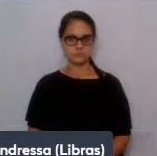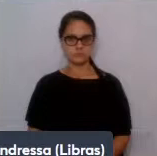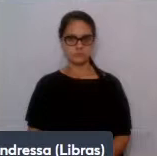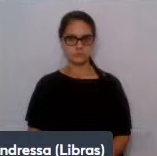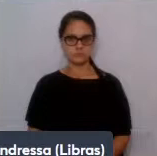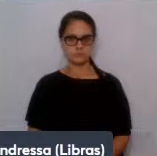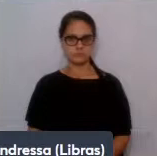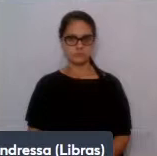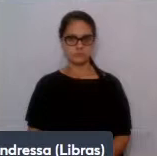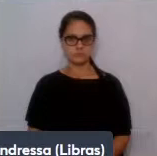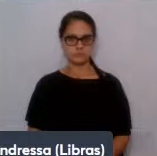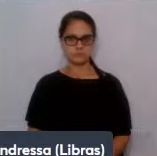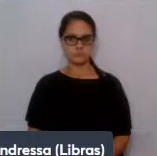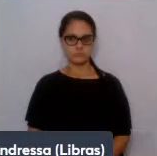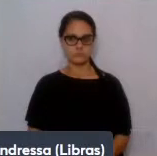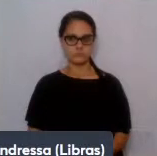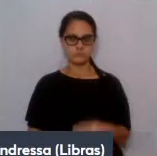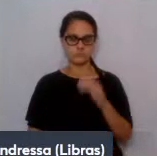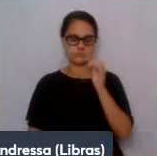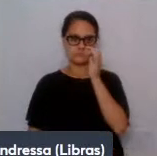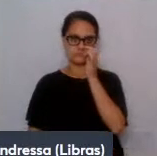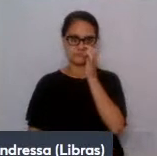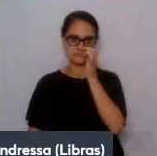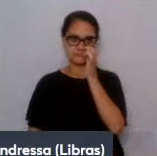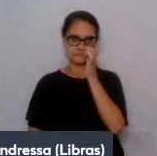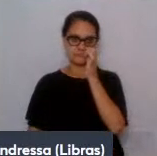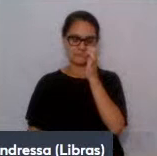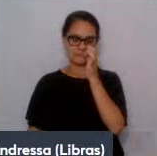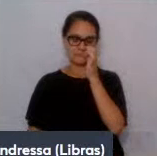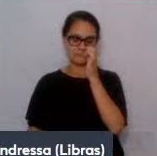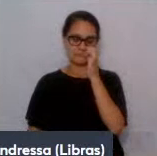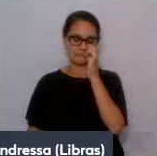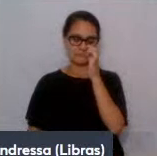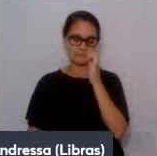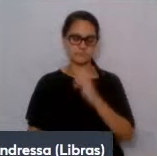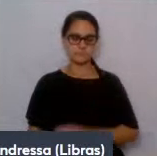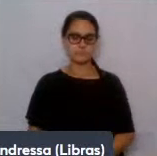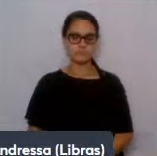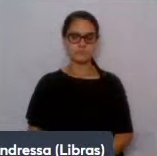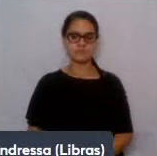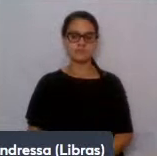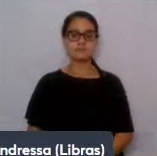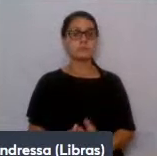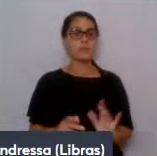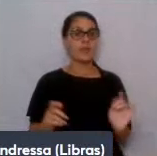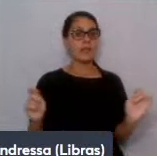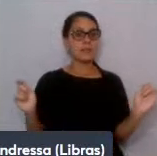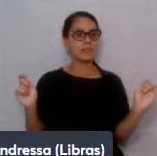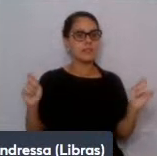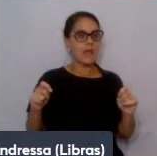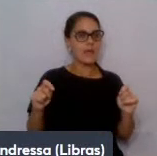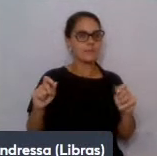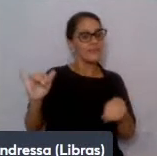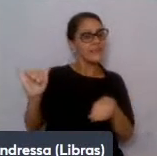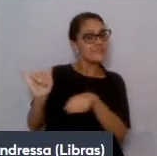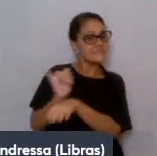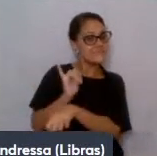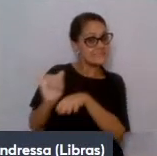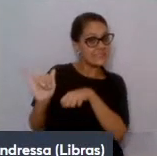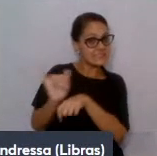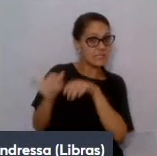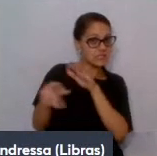the post-colonial world. Então, dessas é a chamada estratégia